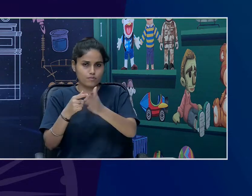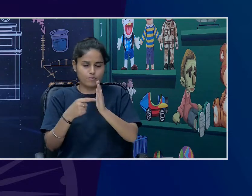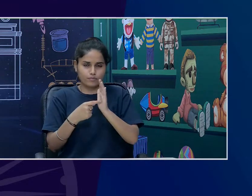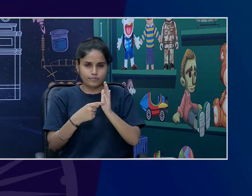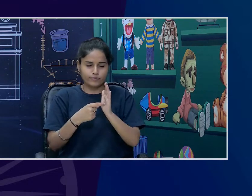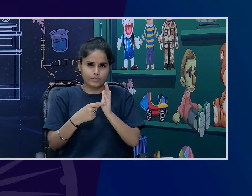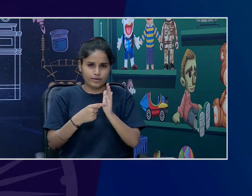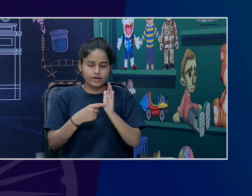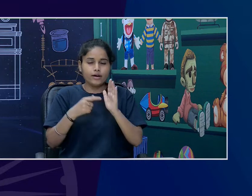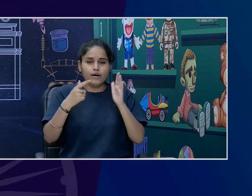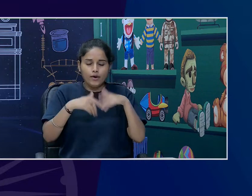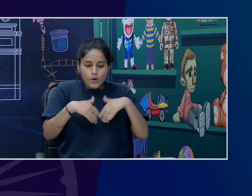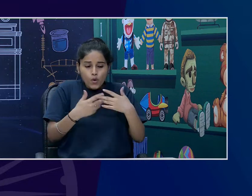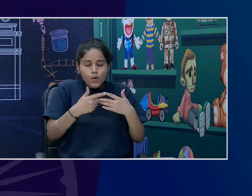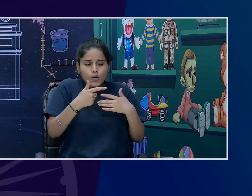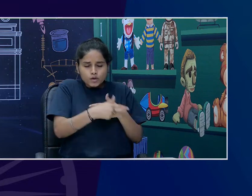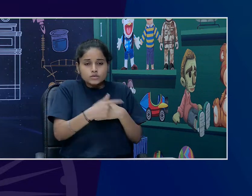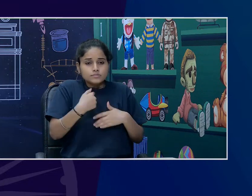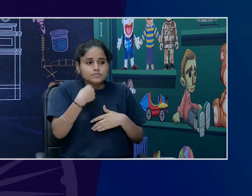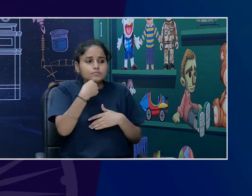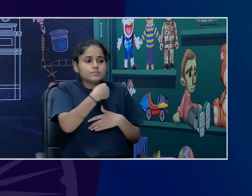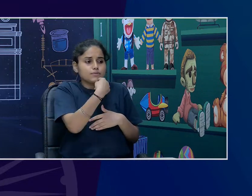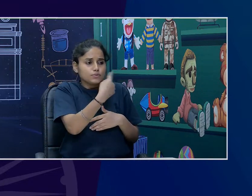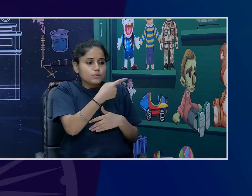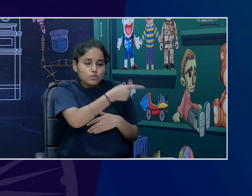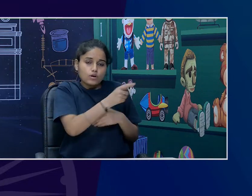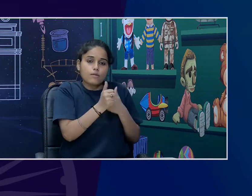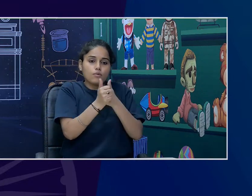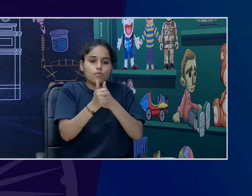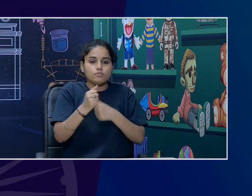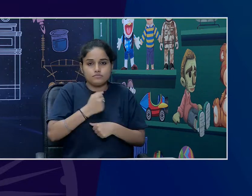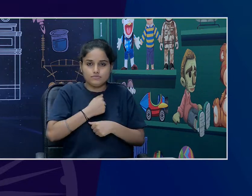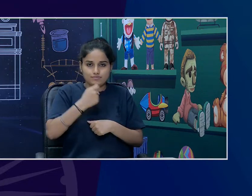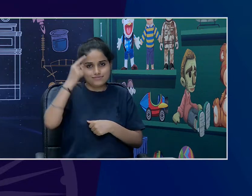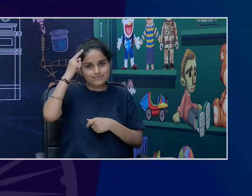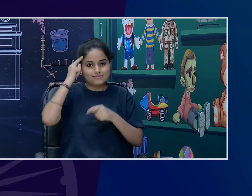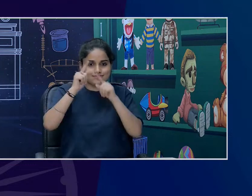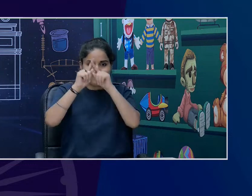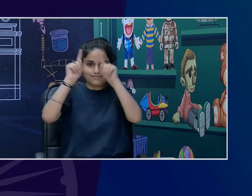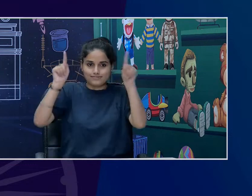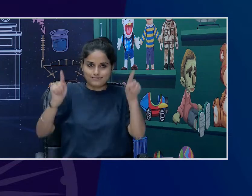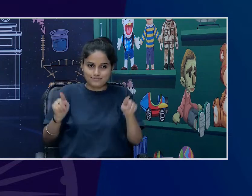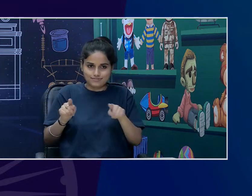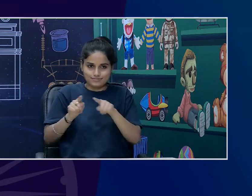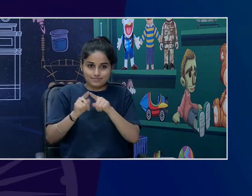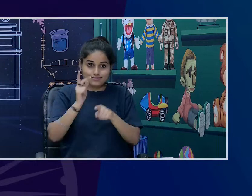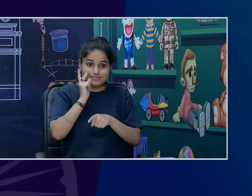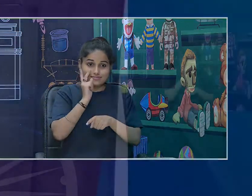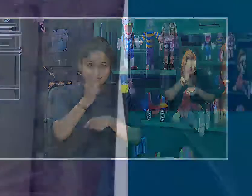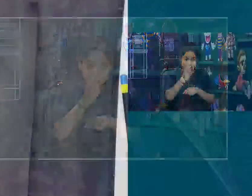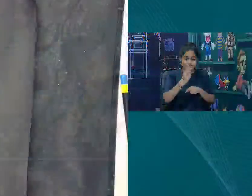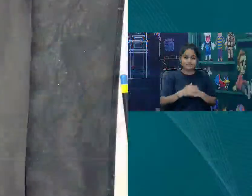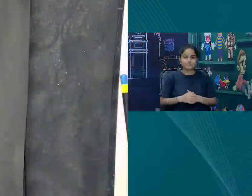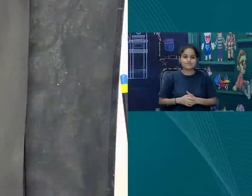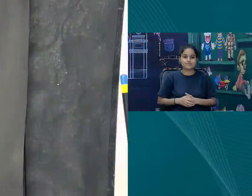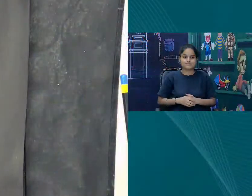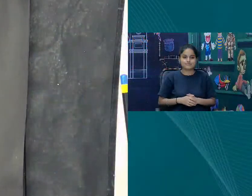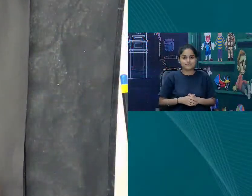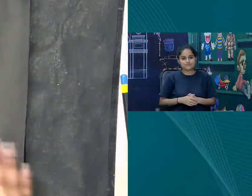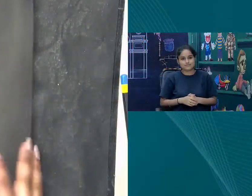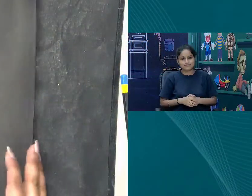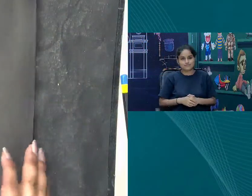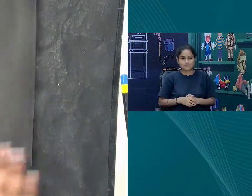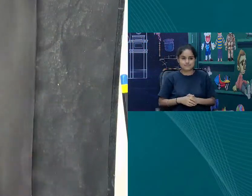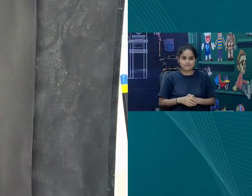just, follow the instruction. On my blackboard, I can draw. Okay, on my blackboard, I